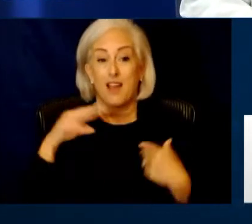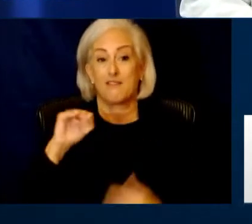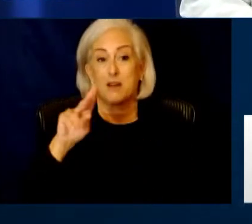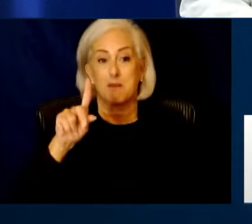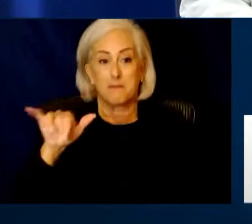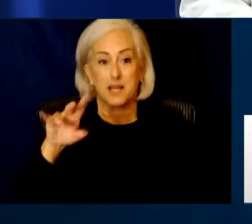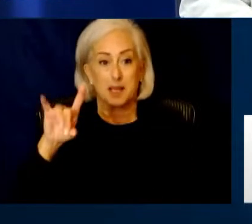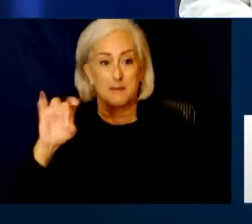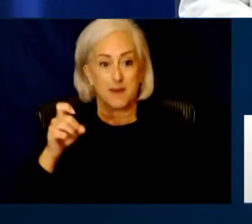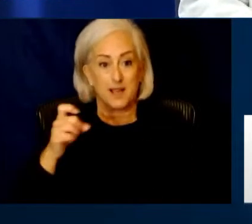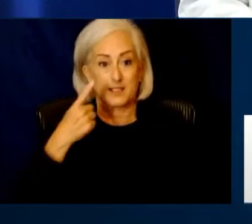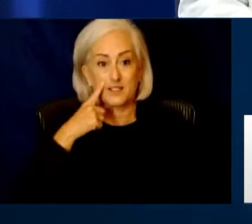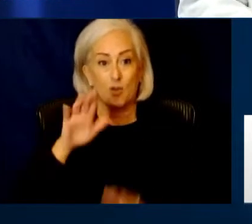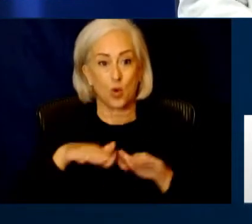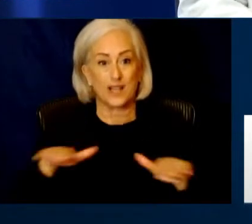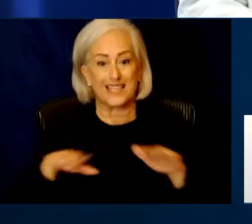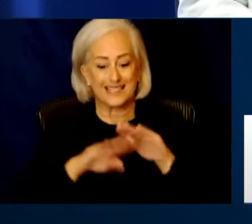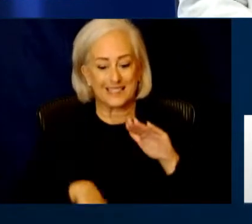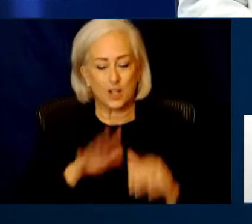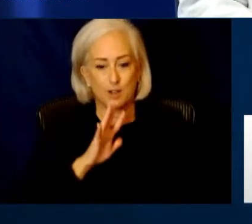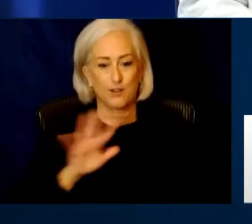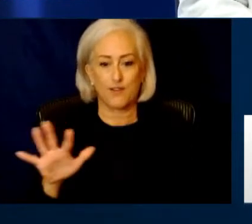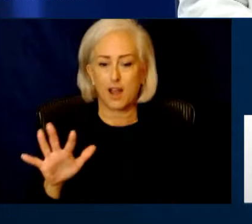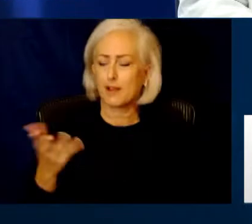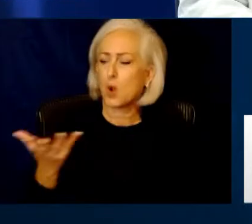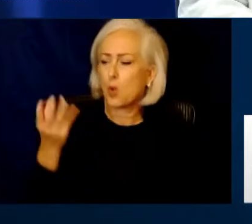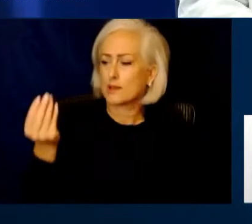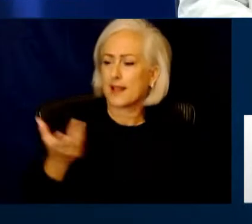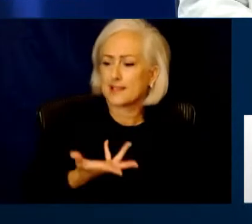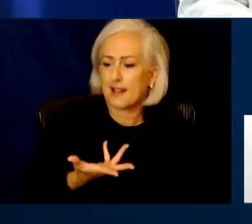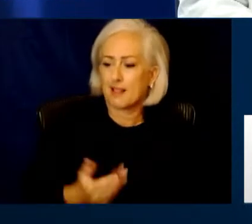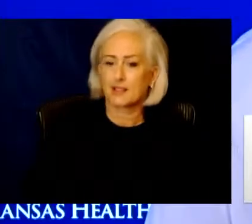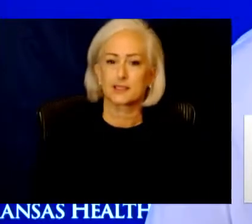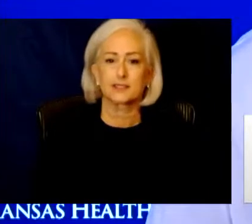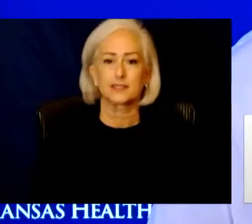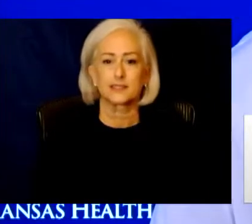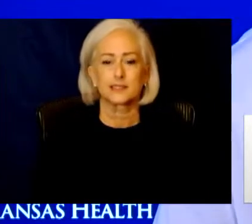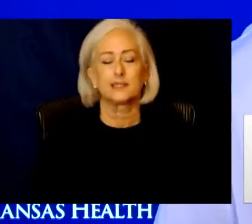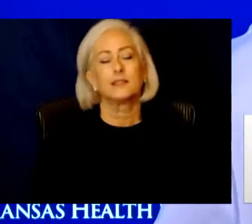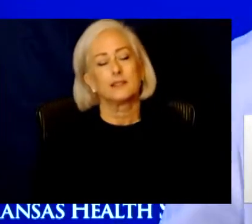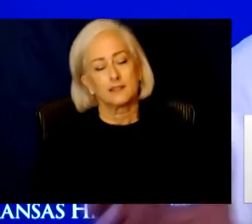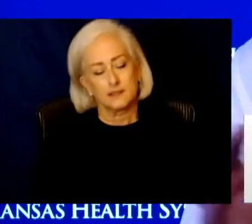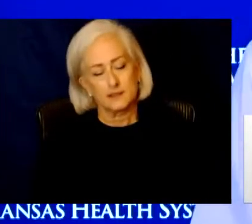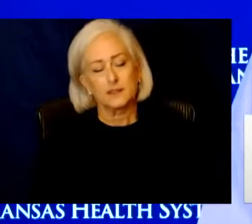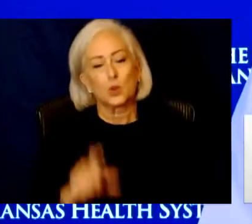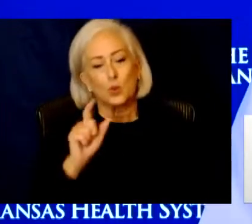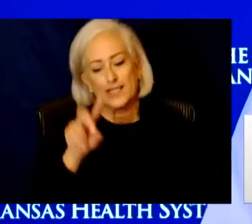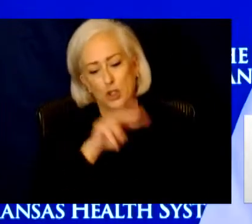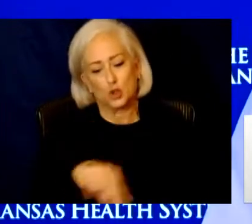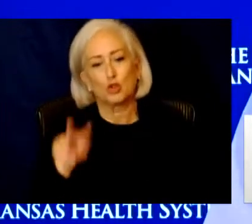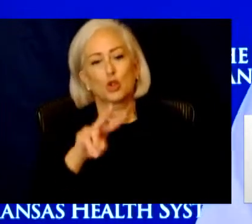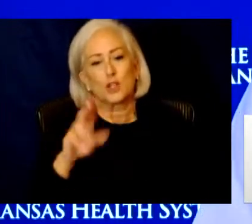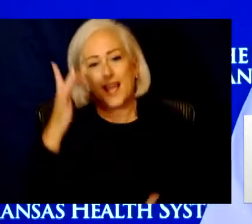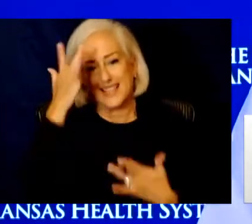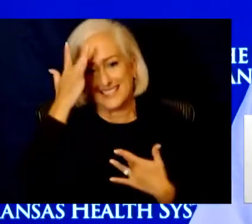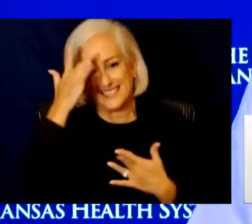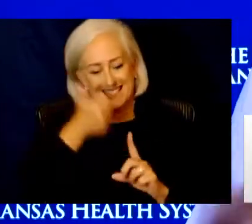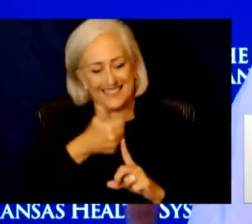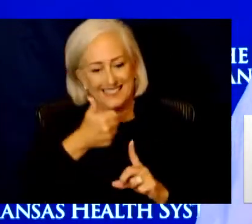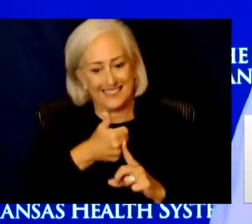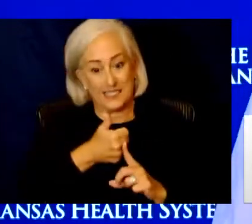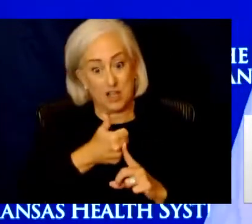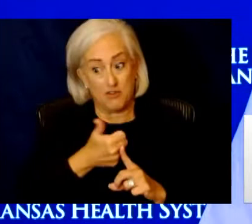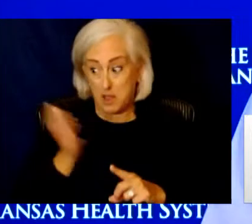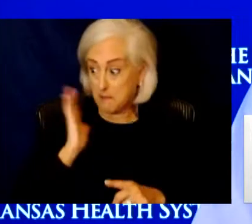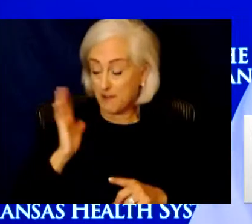5. What's that tell us, Hawk? Again, I think we need to look at the disease. There was an early chance to stop this. There was a